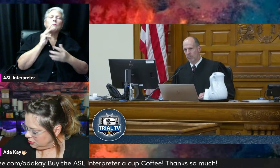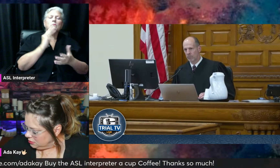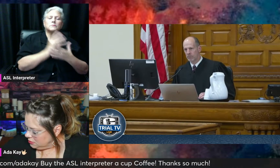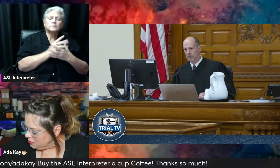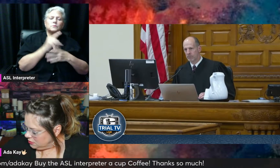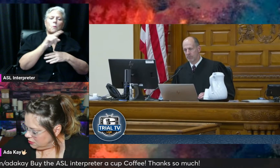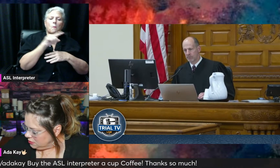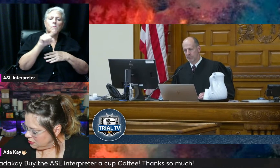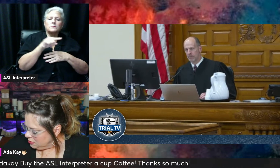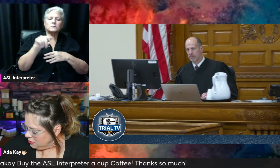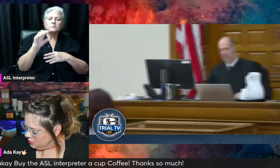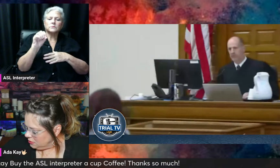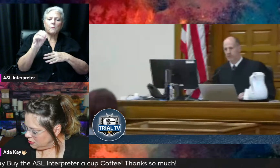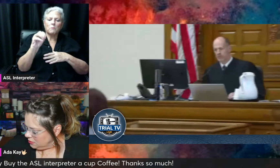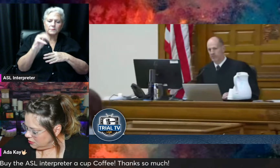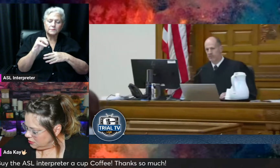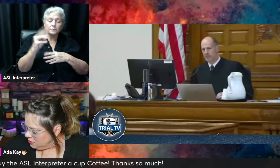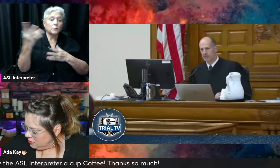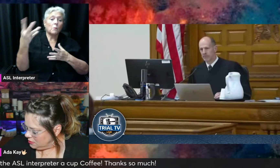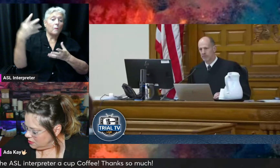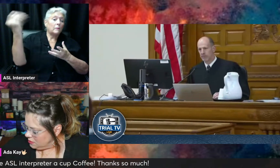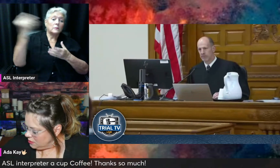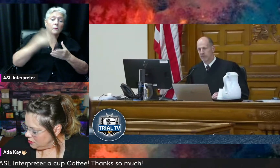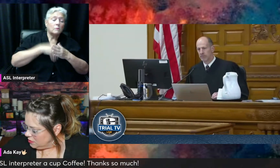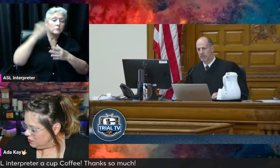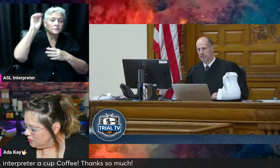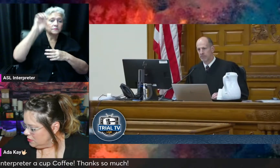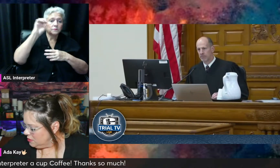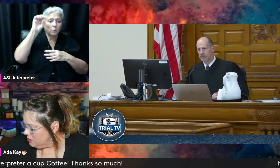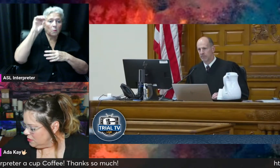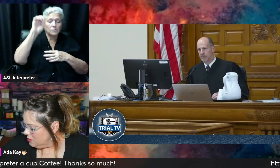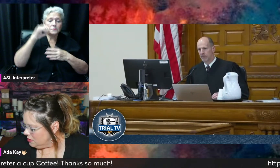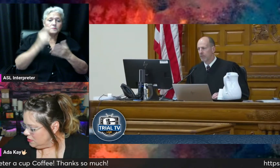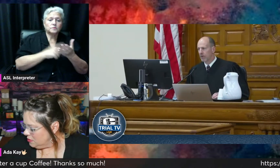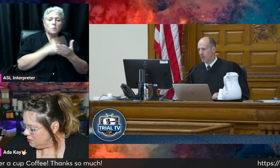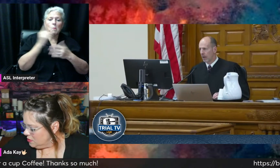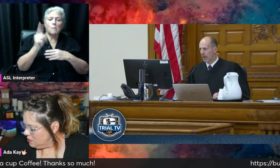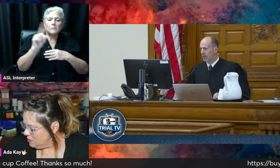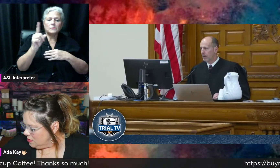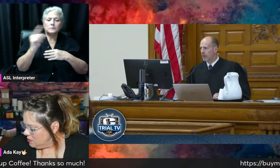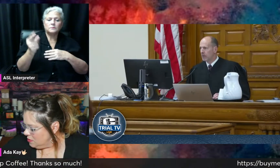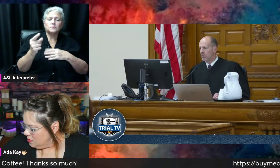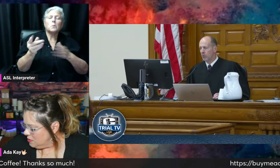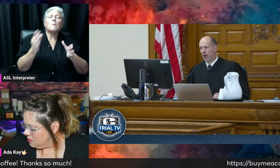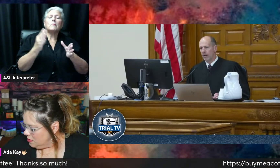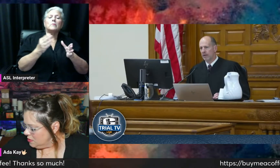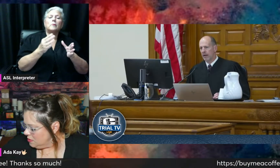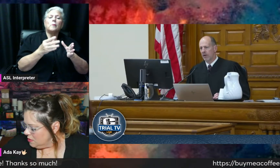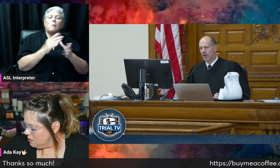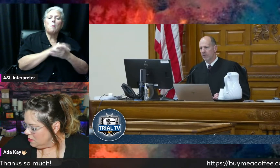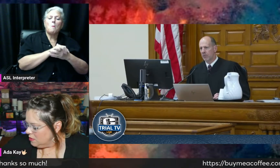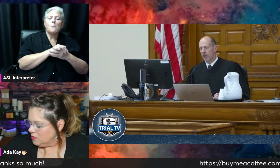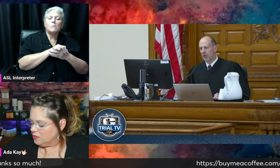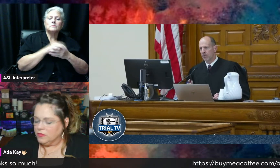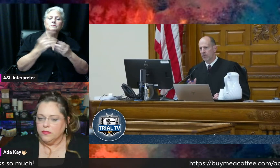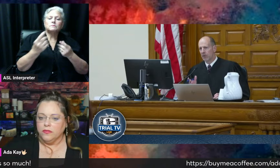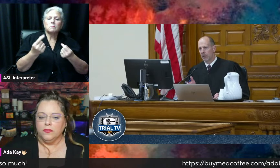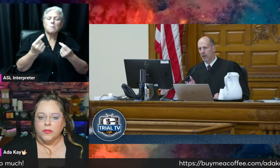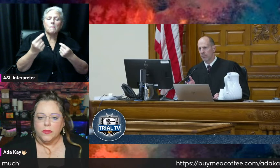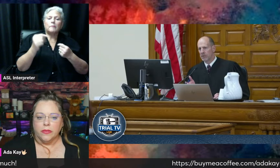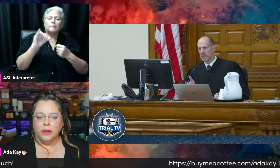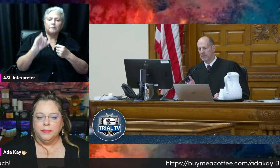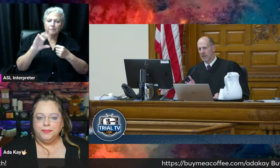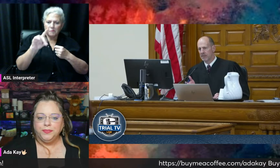is off in Europe somewhere today. So we would just play that by agreement. Okay. Do you want to identify for the